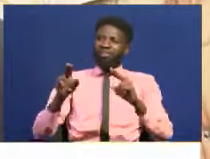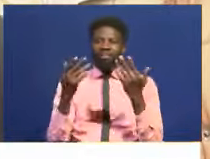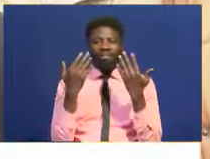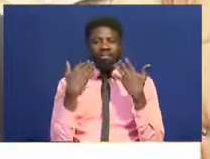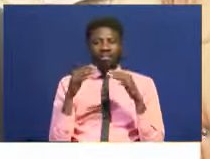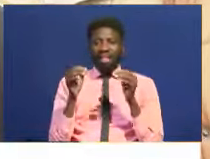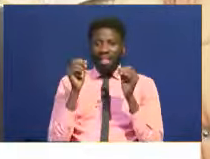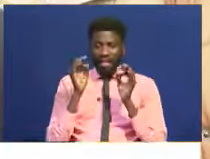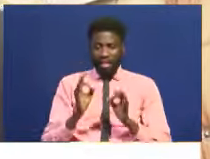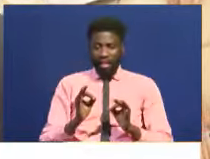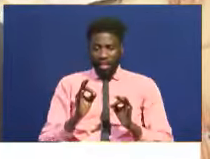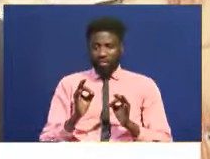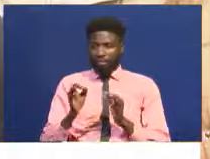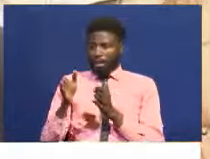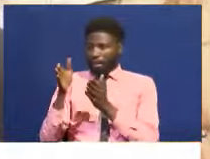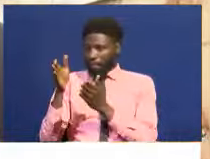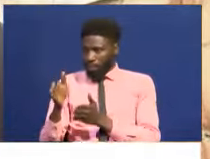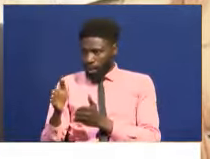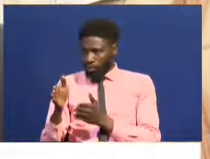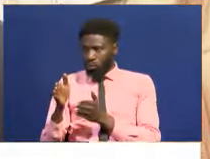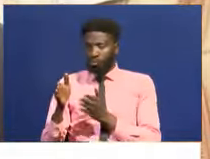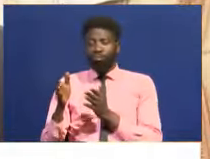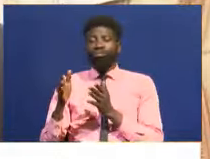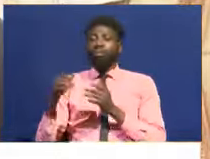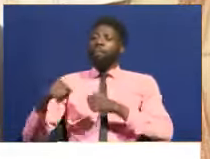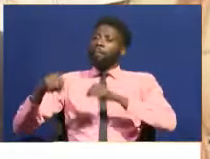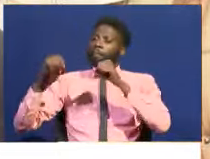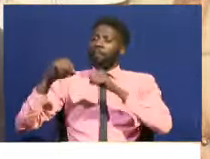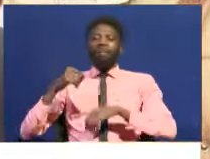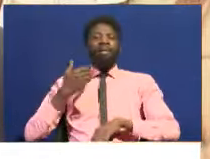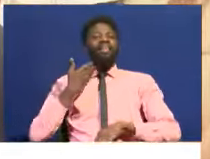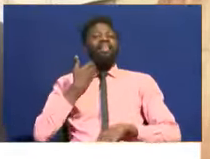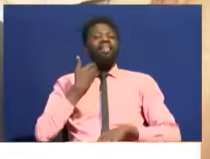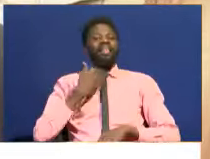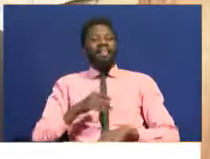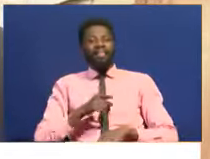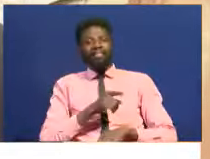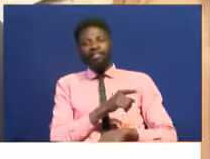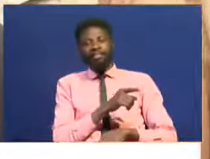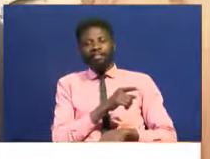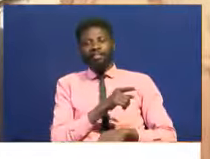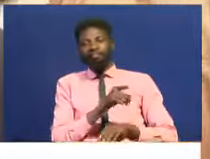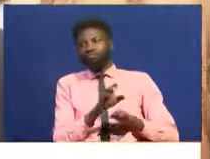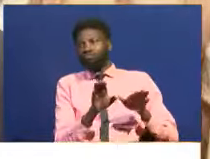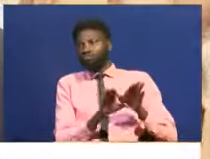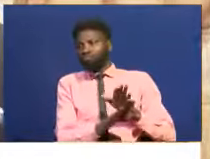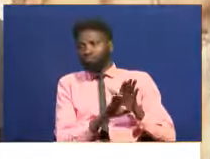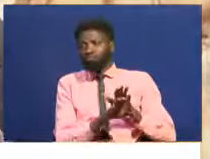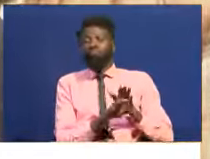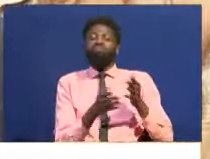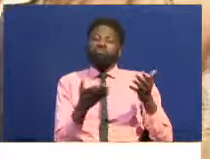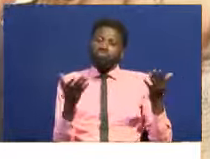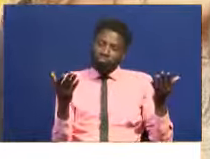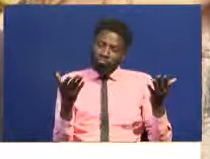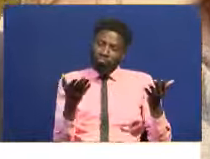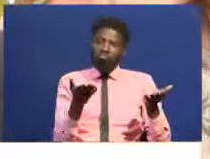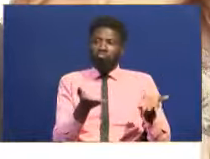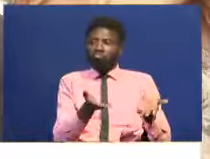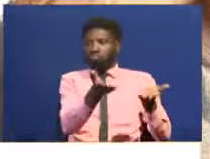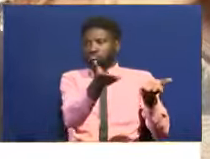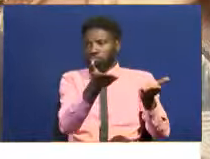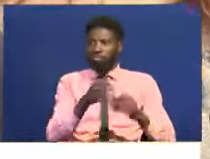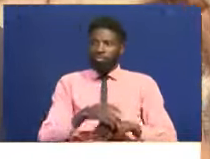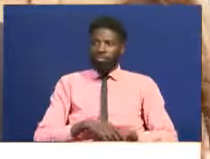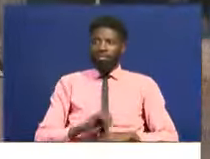hamtaki mkubwa wake mdogo wake aende mbele, tuendelee Kenya iende mbele, kazi mahali zilikuwa